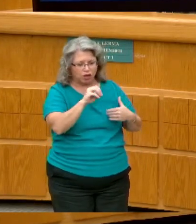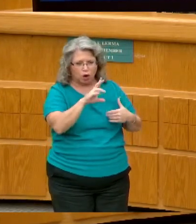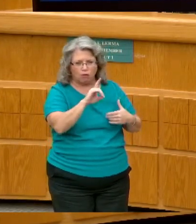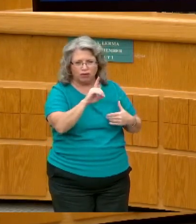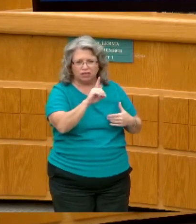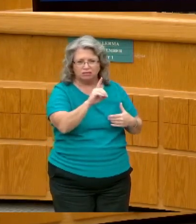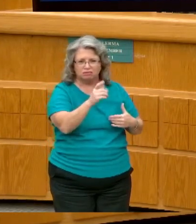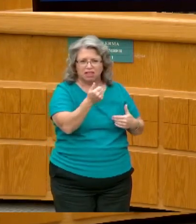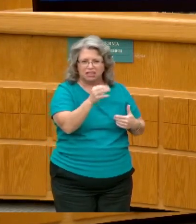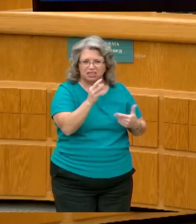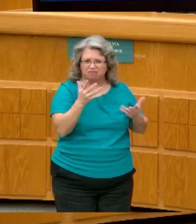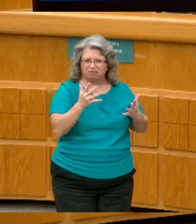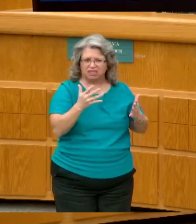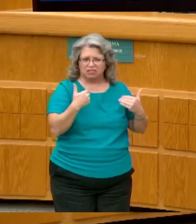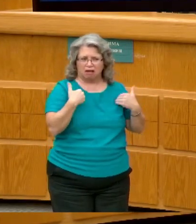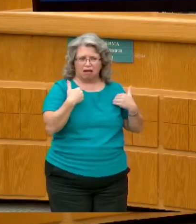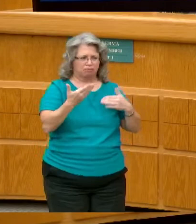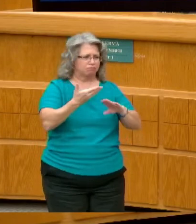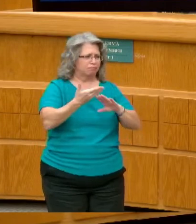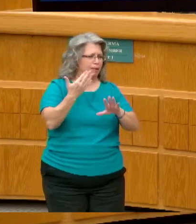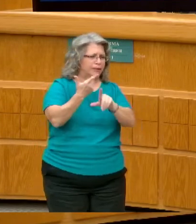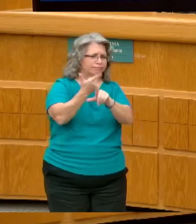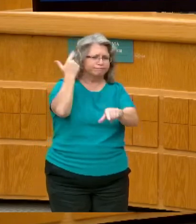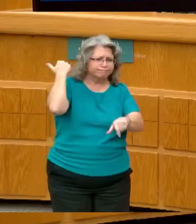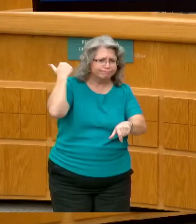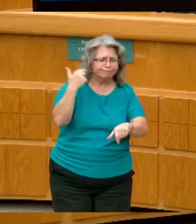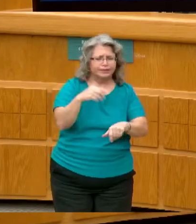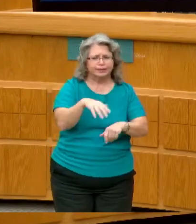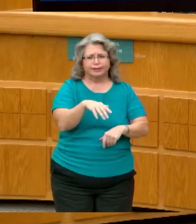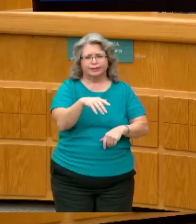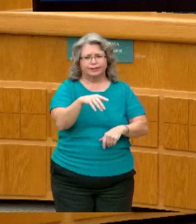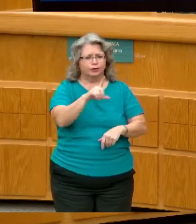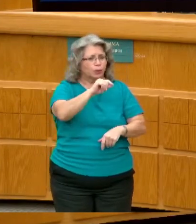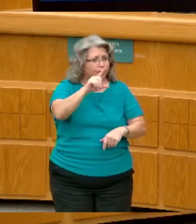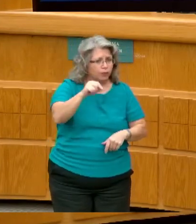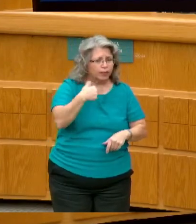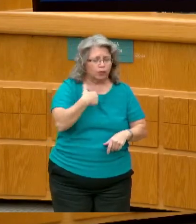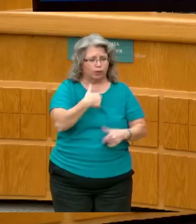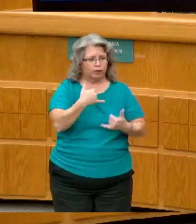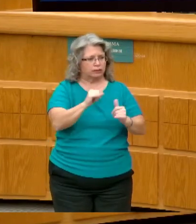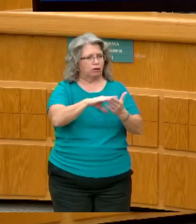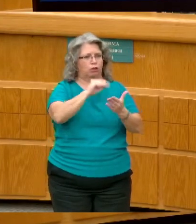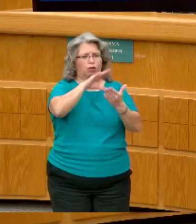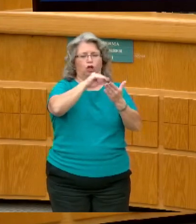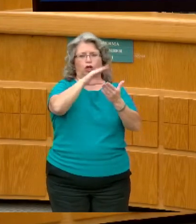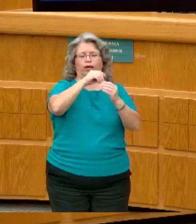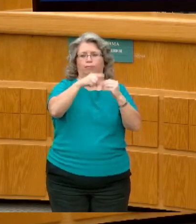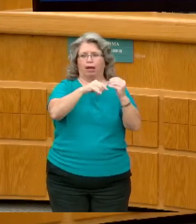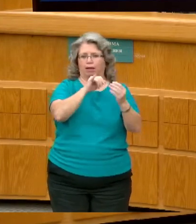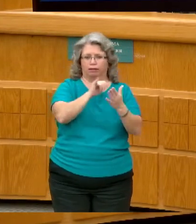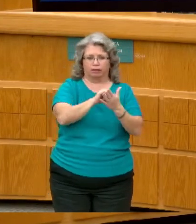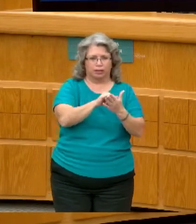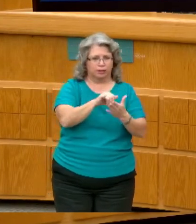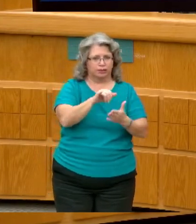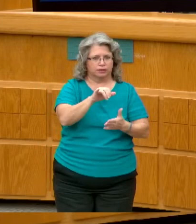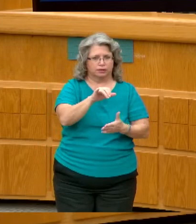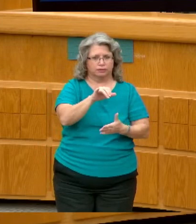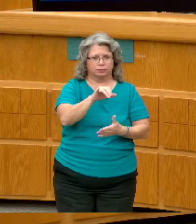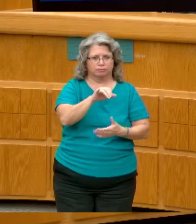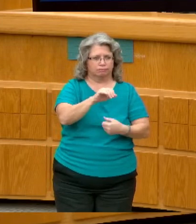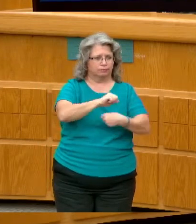2020, when we were still trying to learn about this novel variant. And so you got